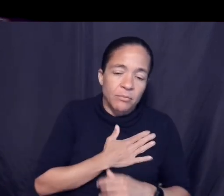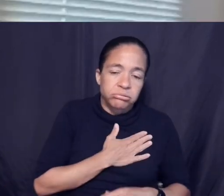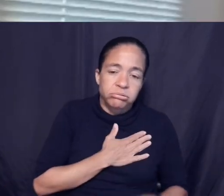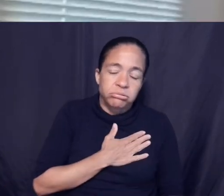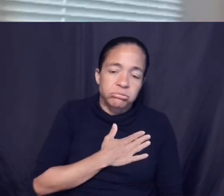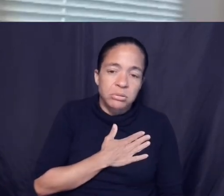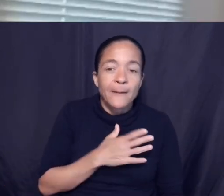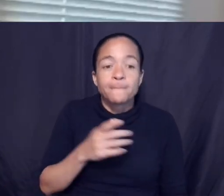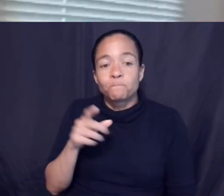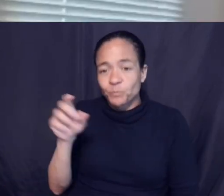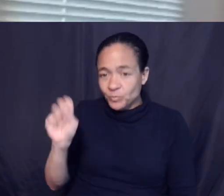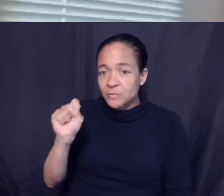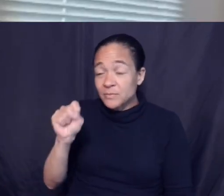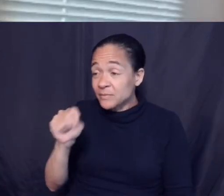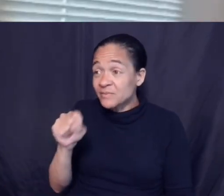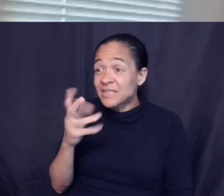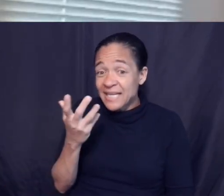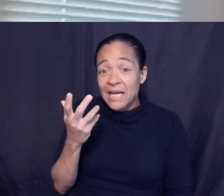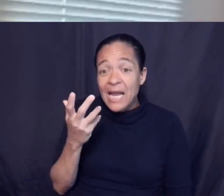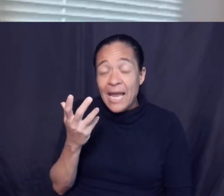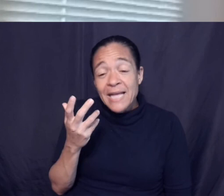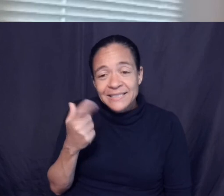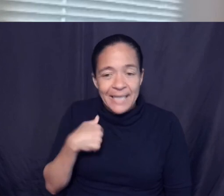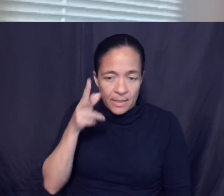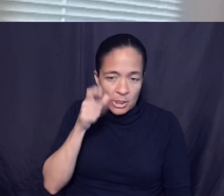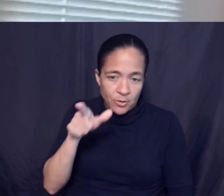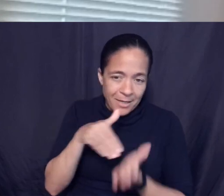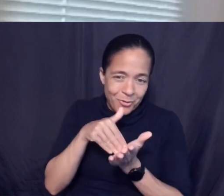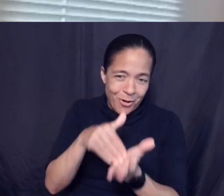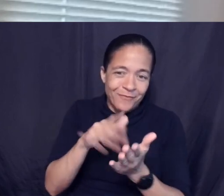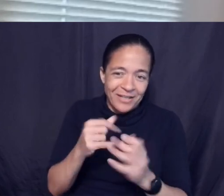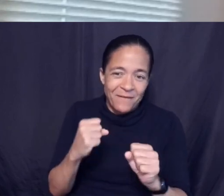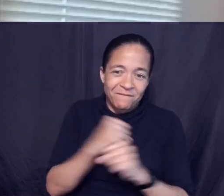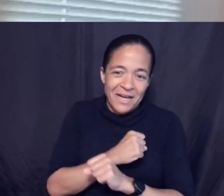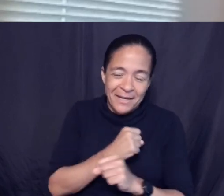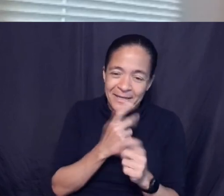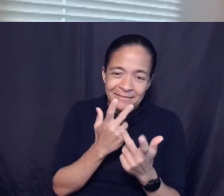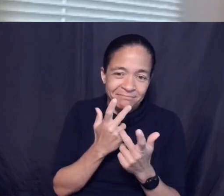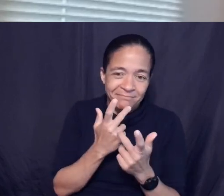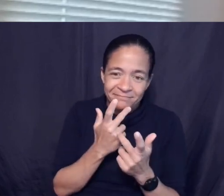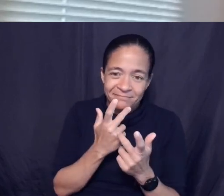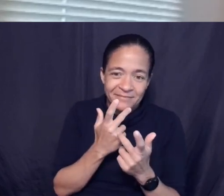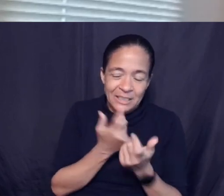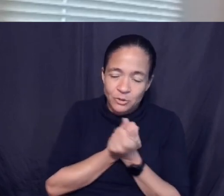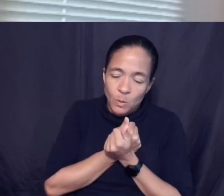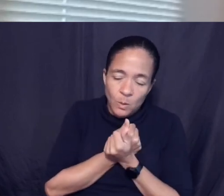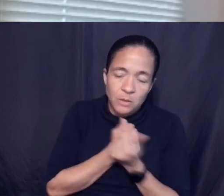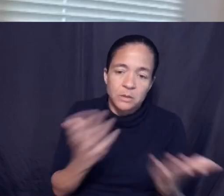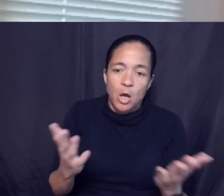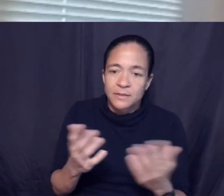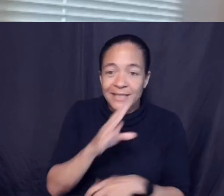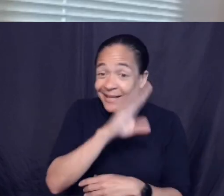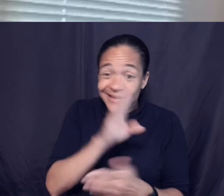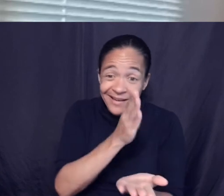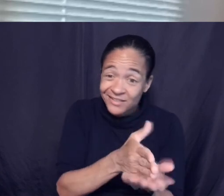Yeah, I hear that so many times, that this fight is just so exhausting and it just never ends. There's always something